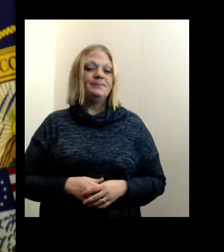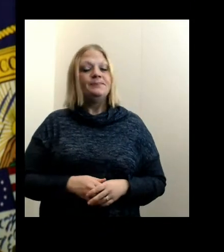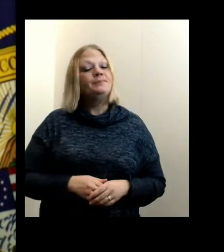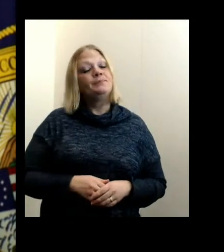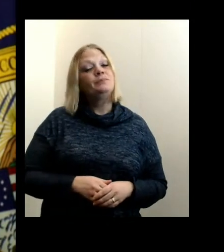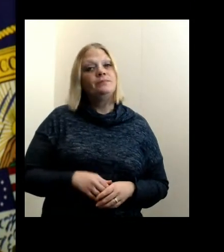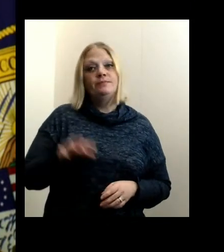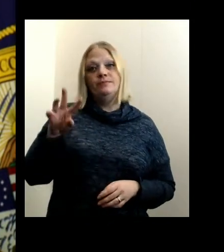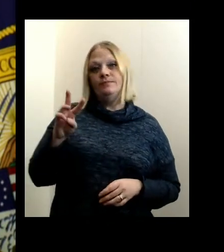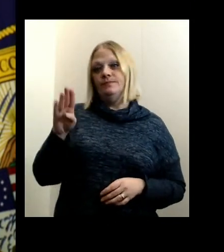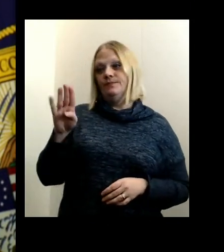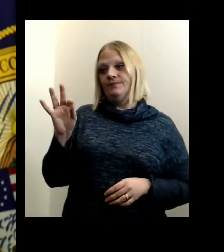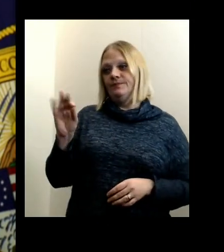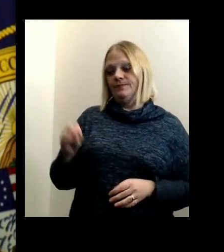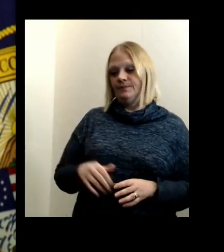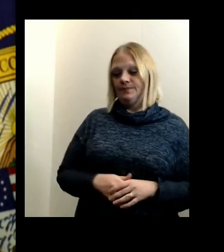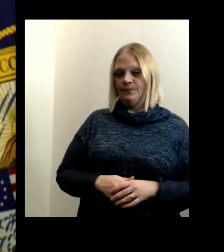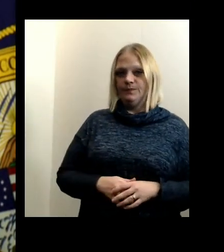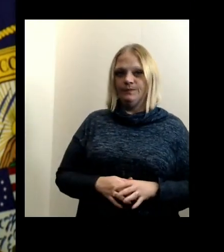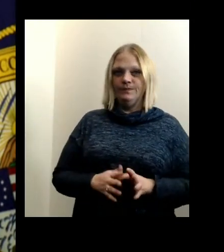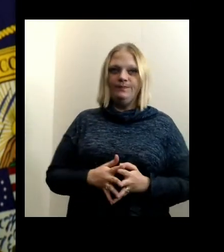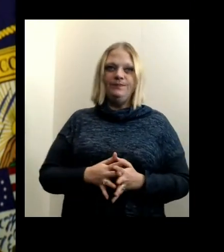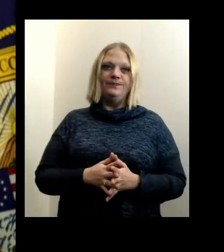WBFO, is anybody on from BFO?